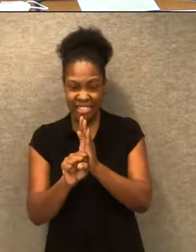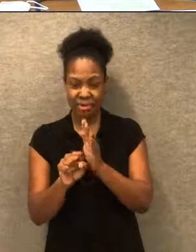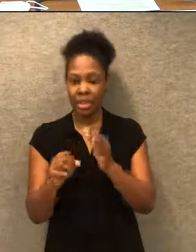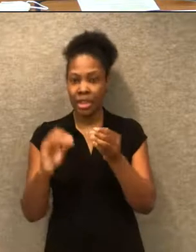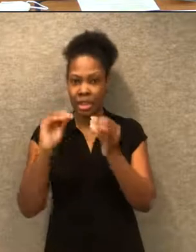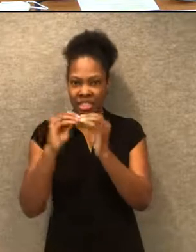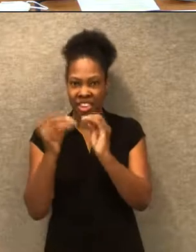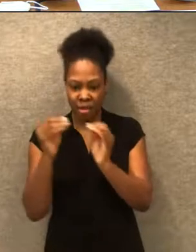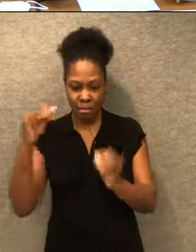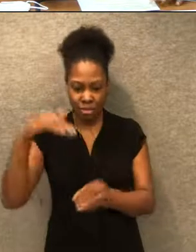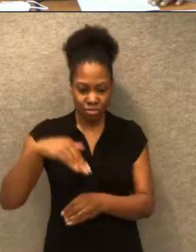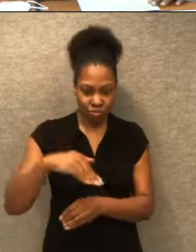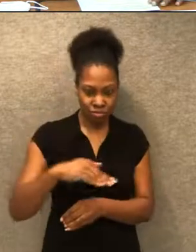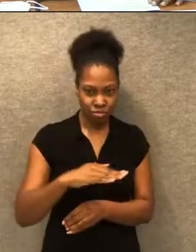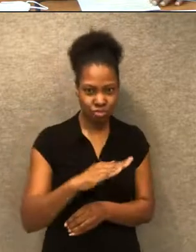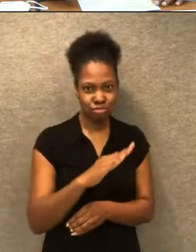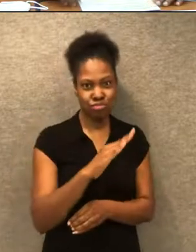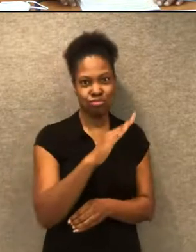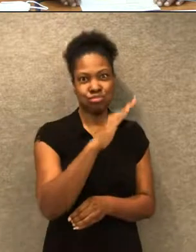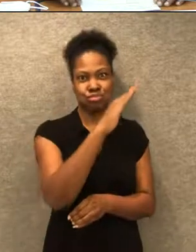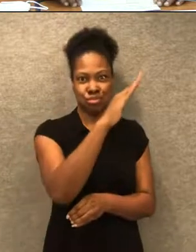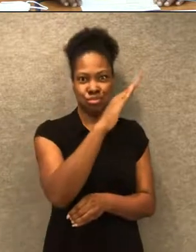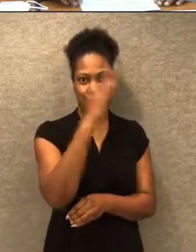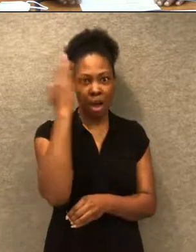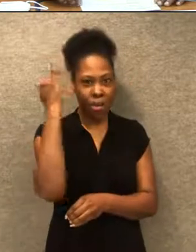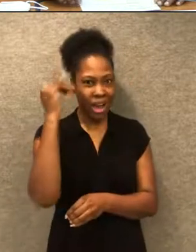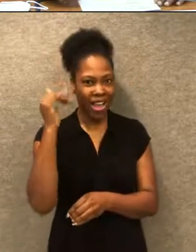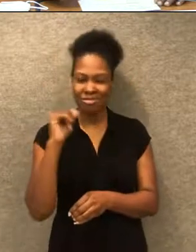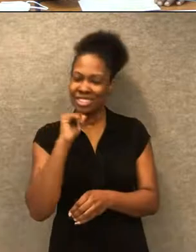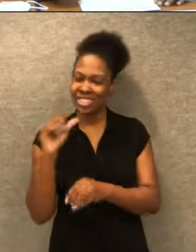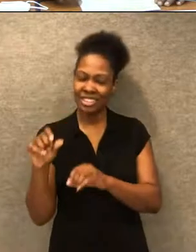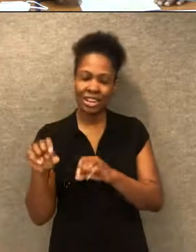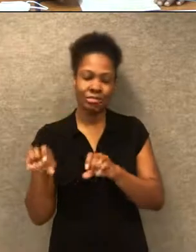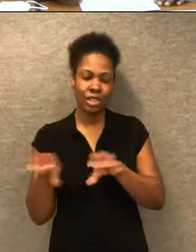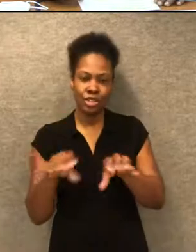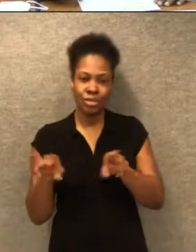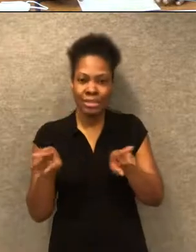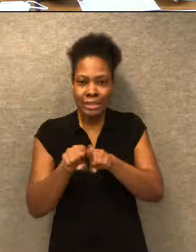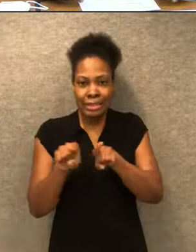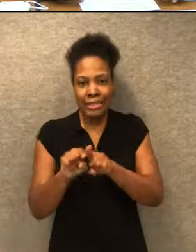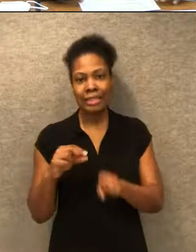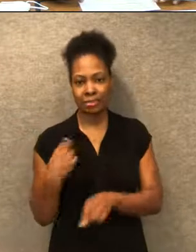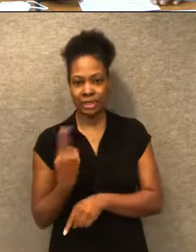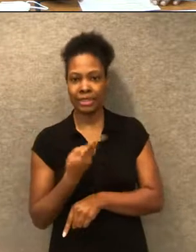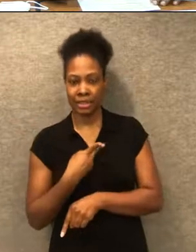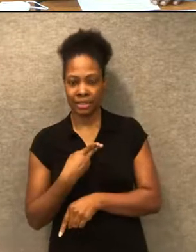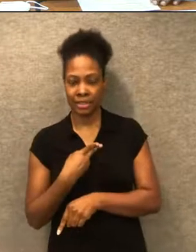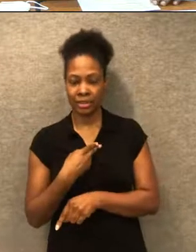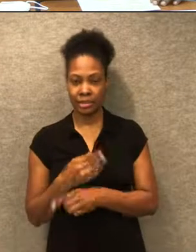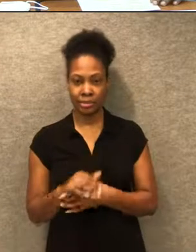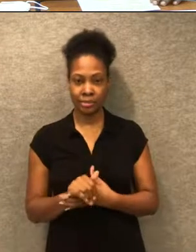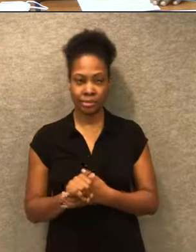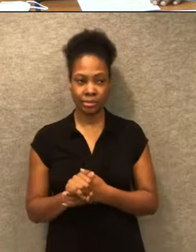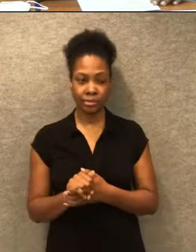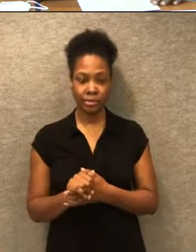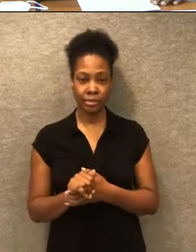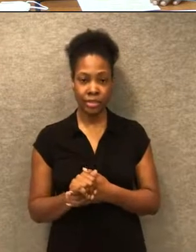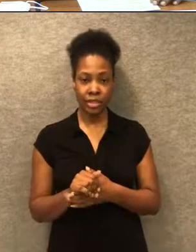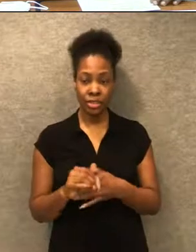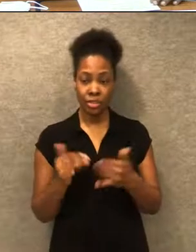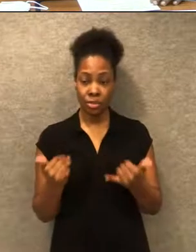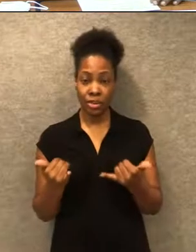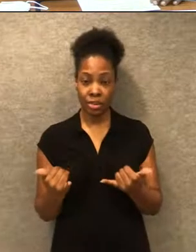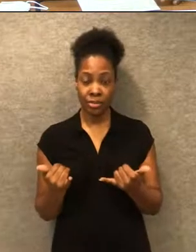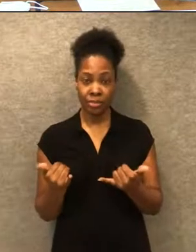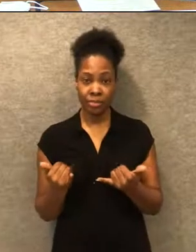a lot of things that they didn't do, but we don't want to get back where we was at 14 weeks ago, okay? So with that, very